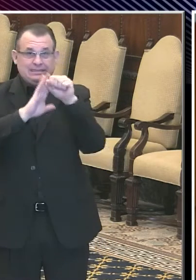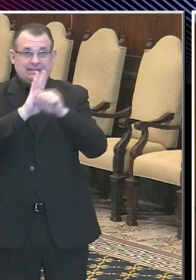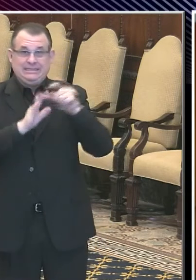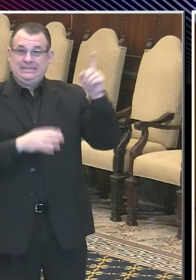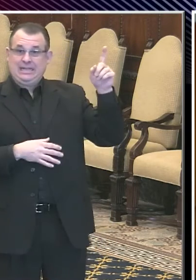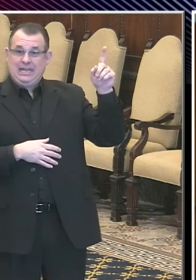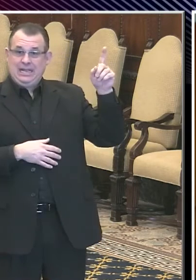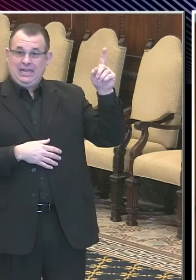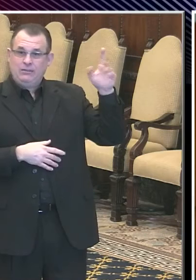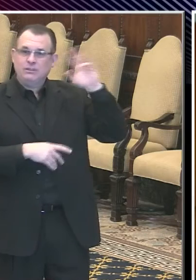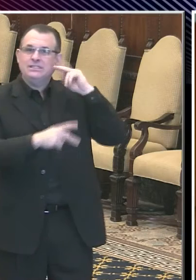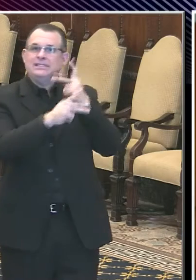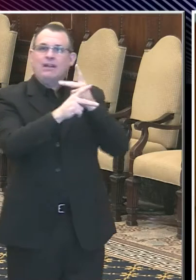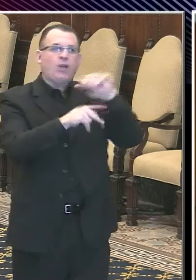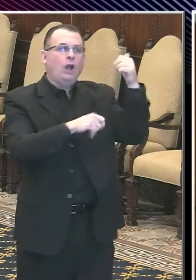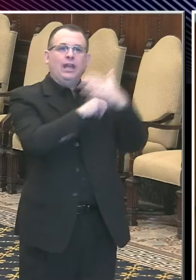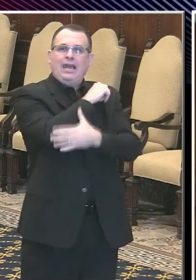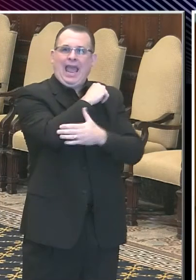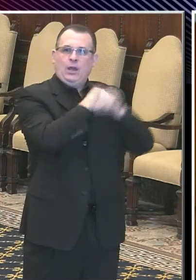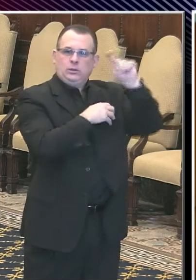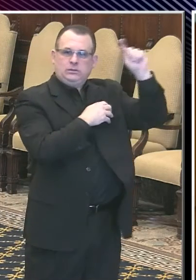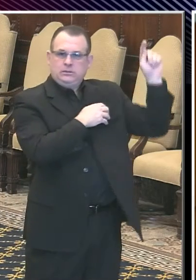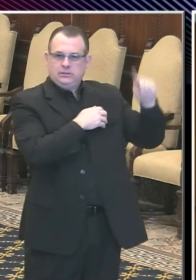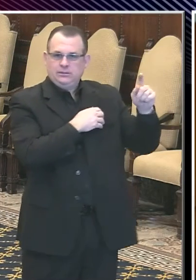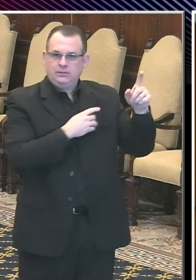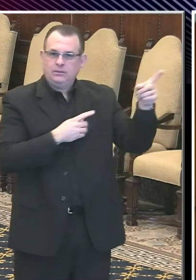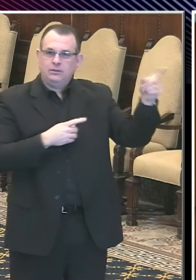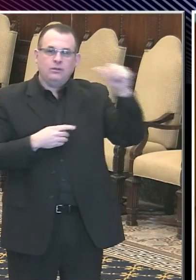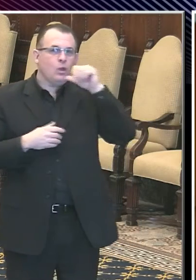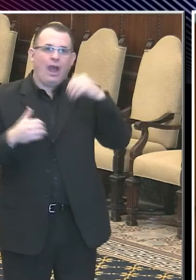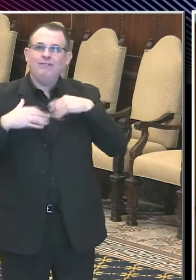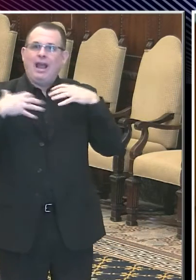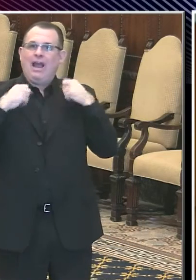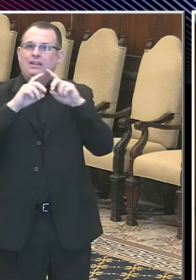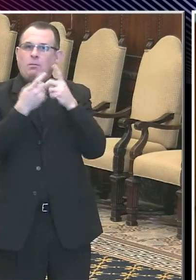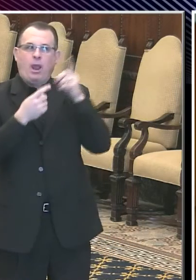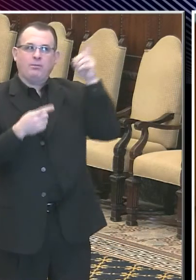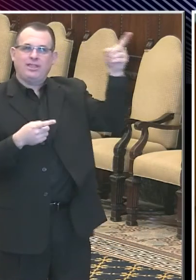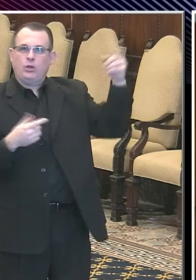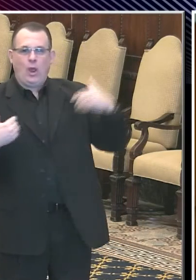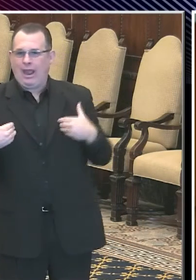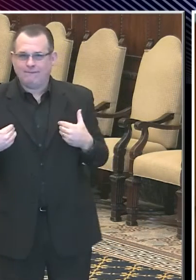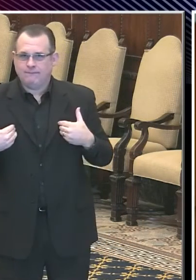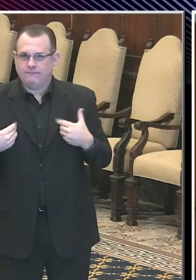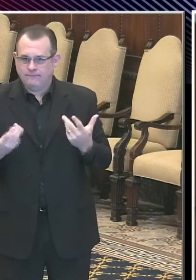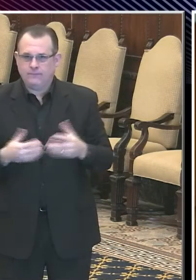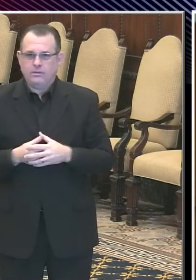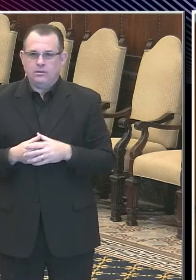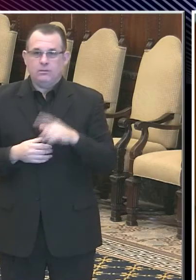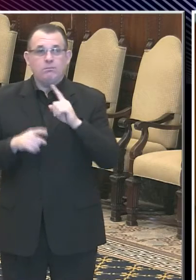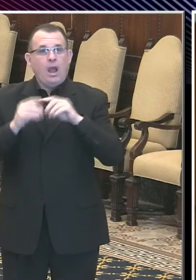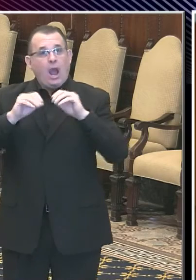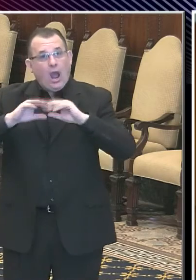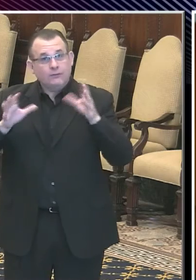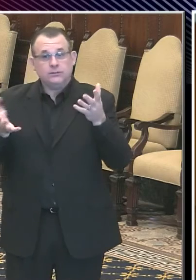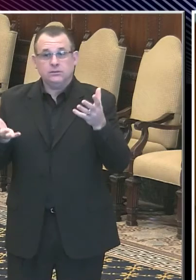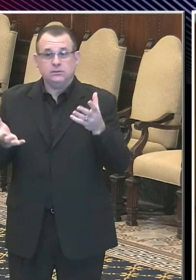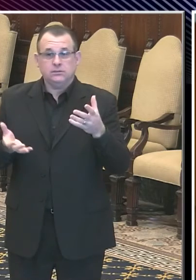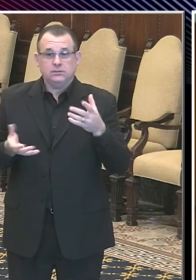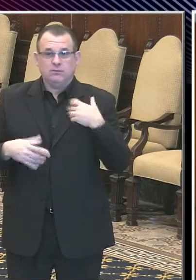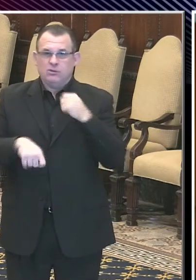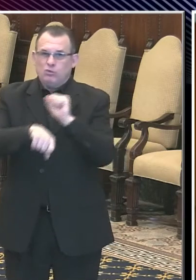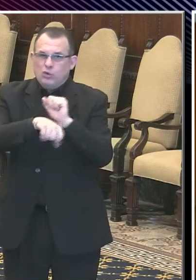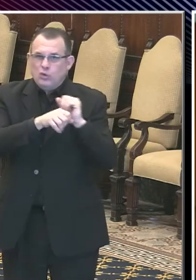other counties where there are not local health departments. But clearly, these contact investigations are going to cross jurisdictional lines. So we may identify a case